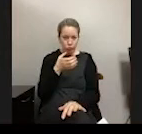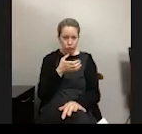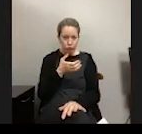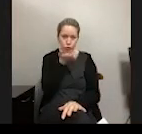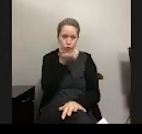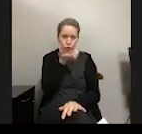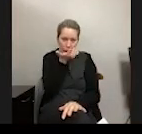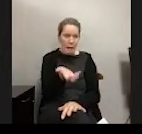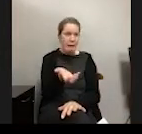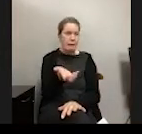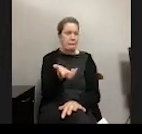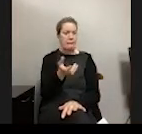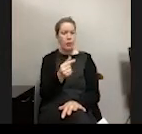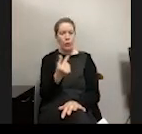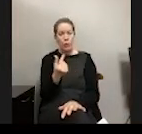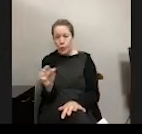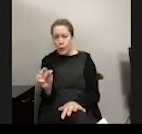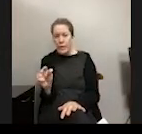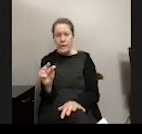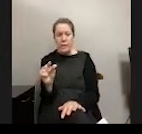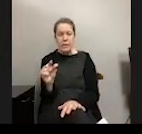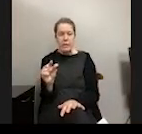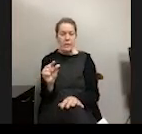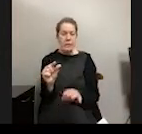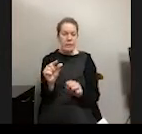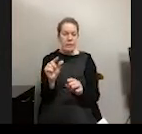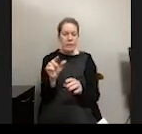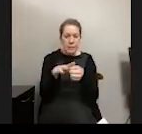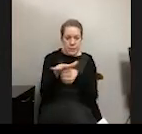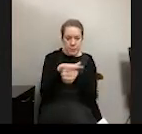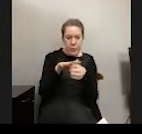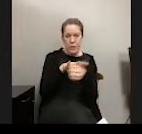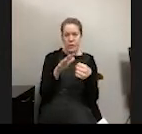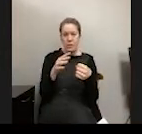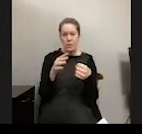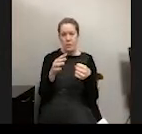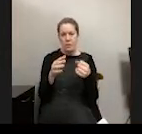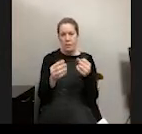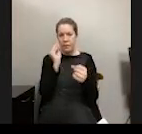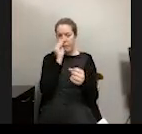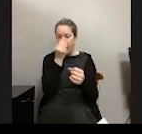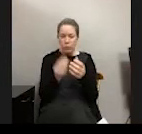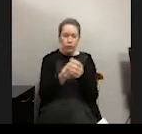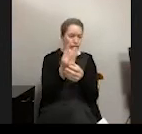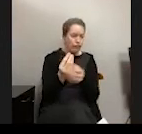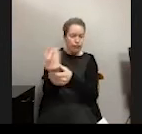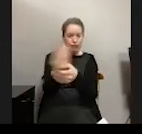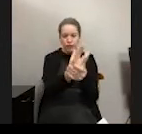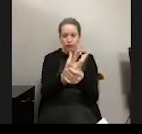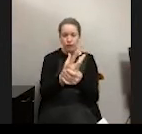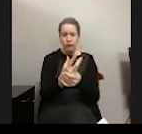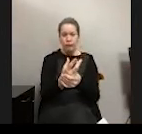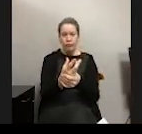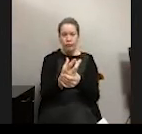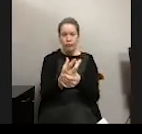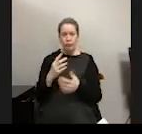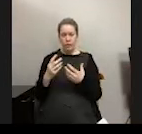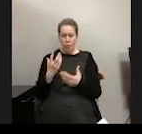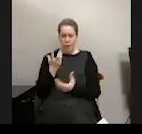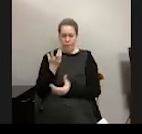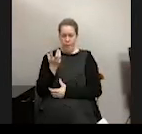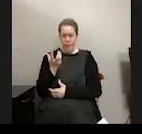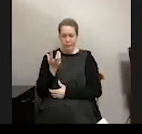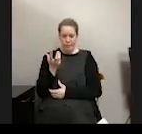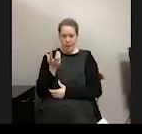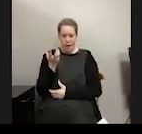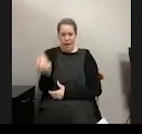beautiful and gave you a way to get out of your house. And I think public art is sometimes expected to